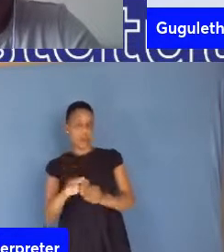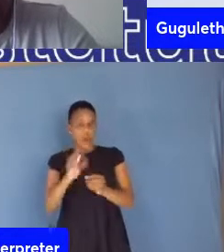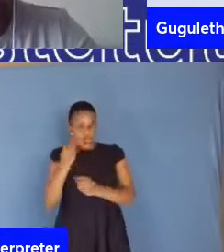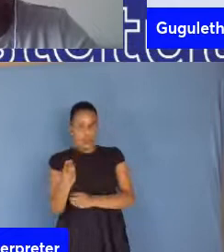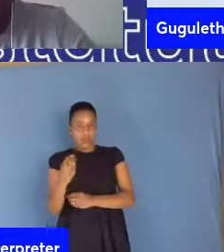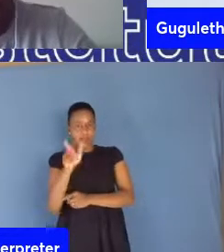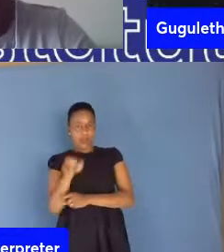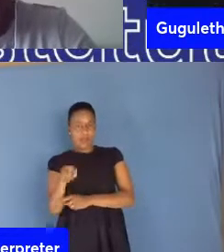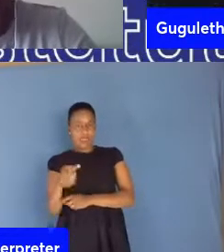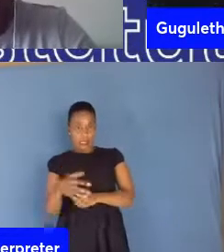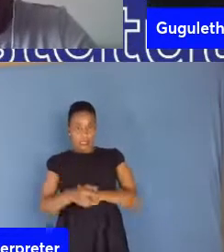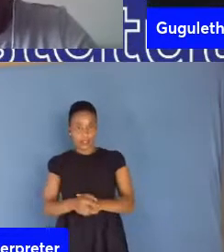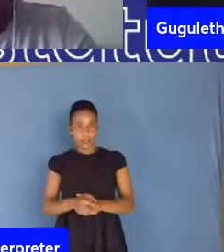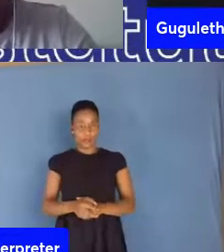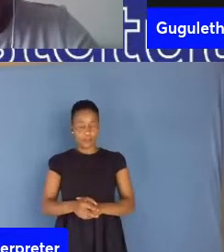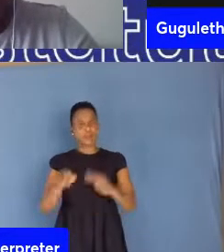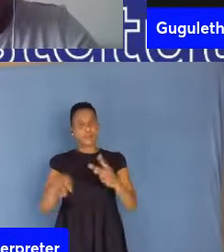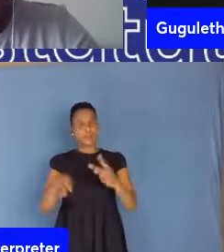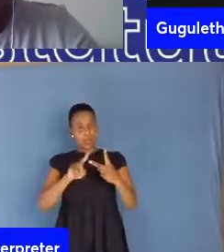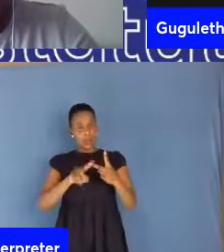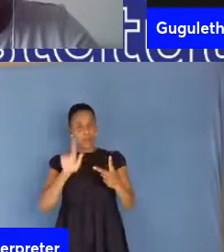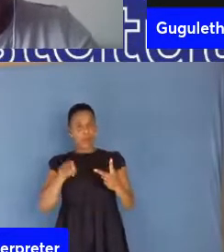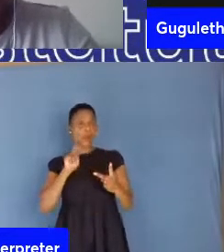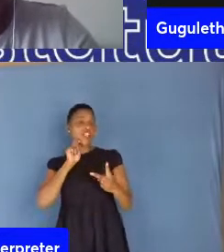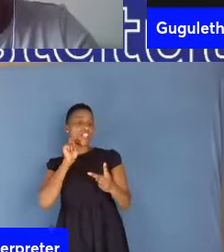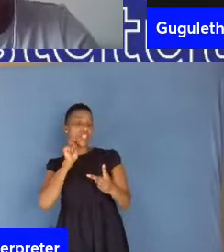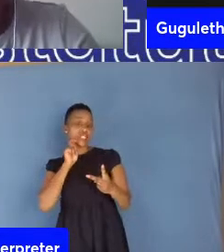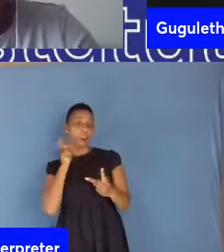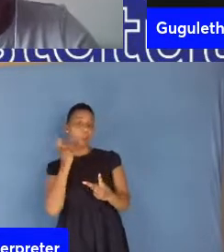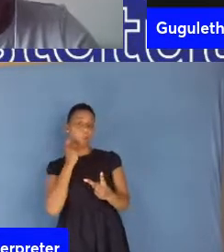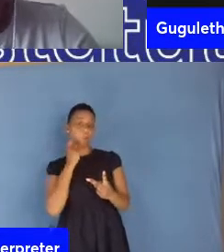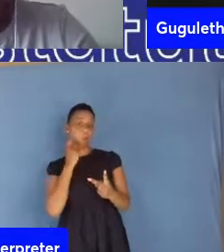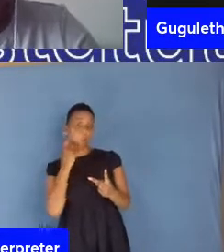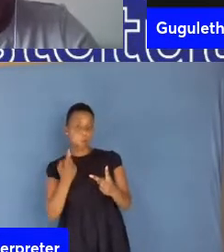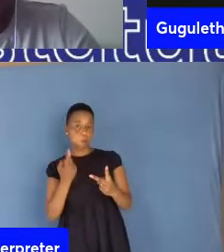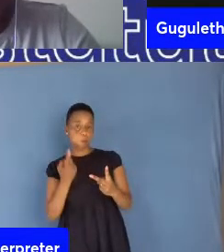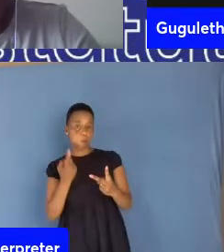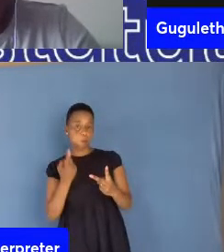pregnancy generally, and they hardly give a breakdown of